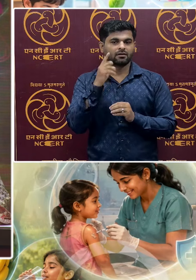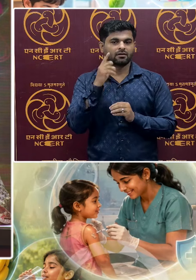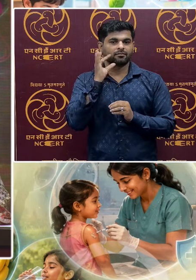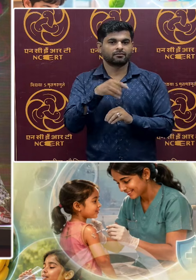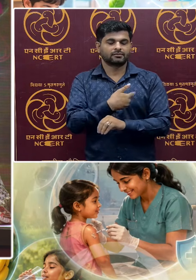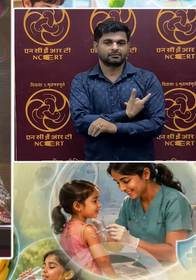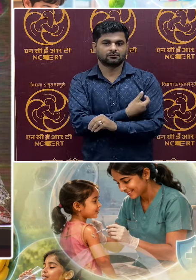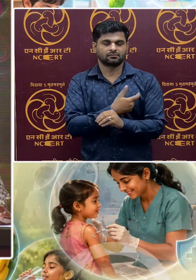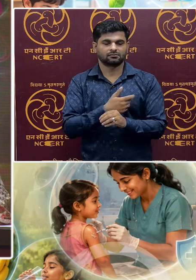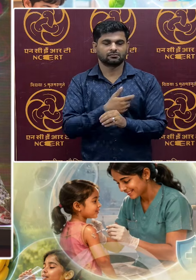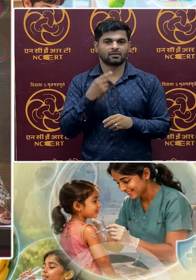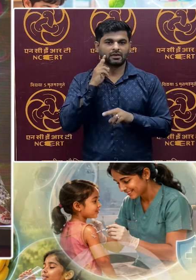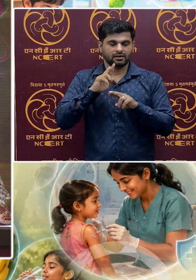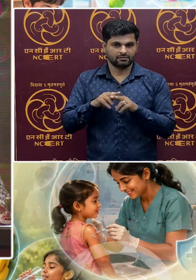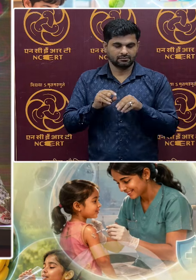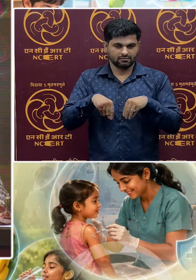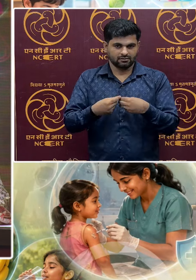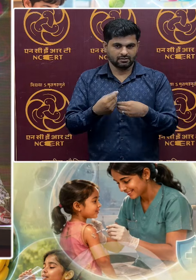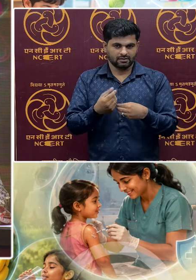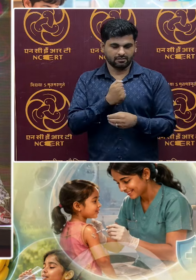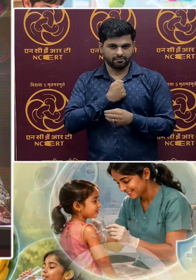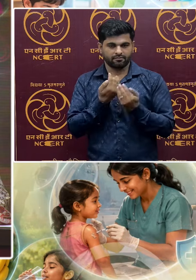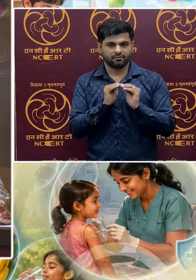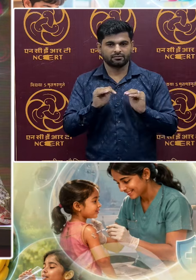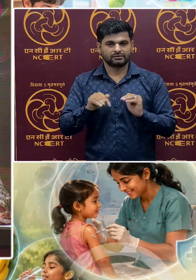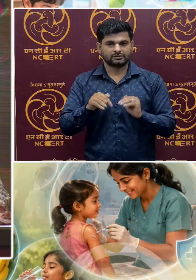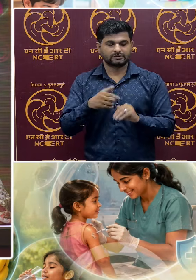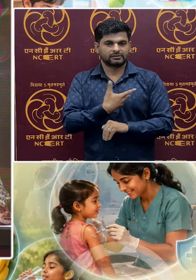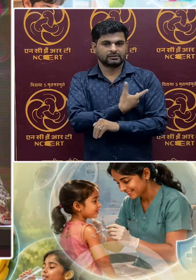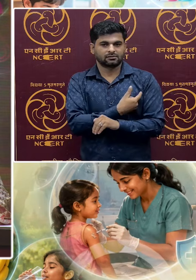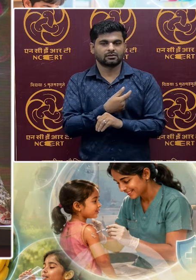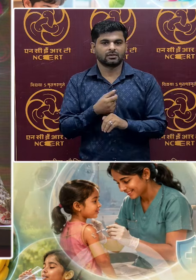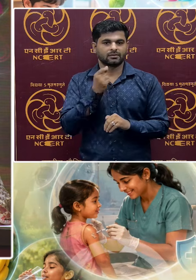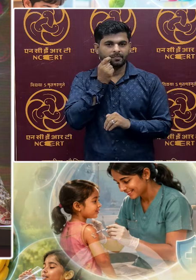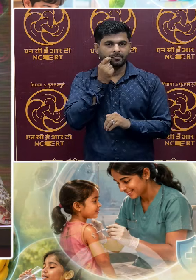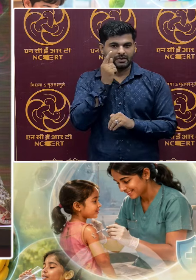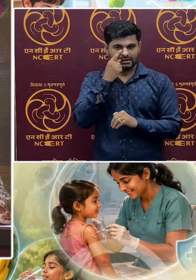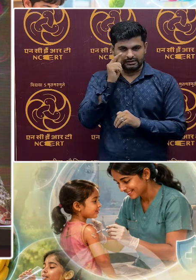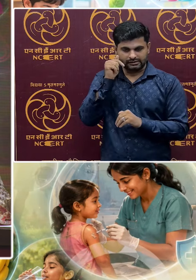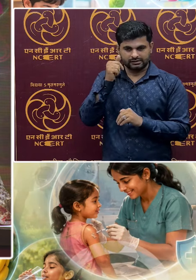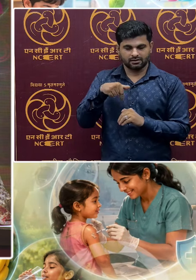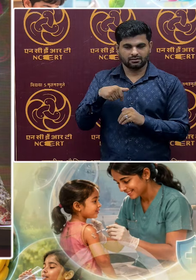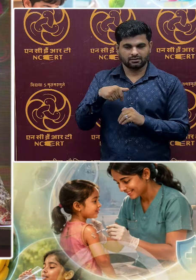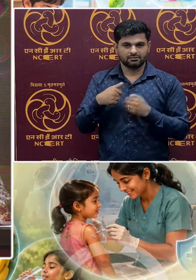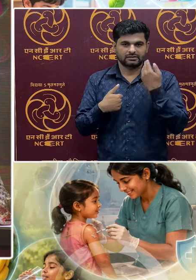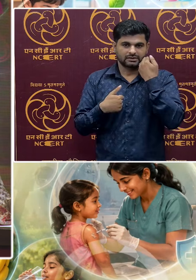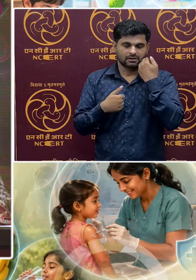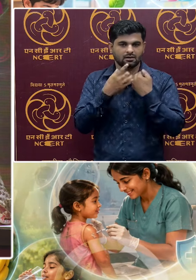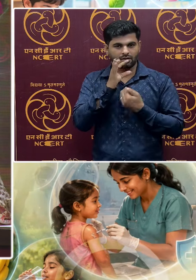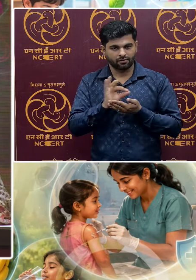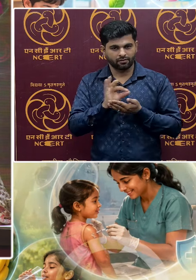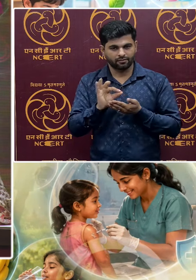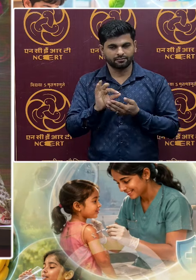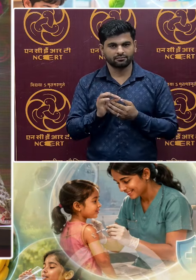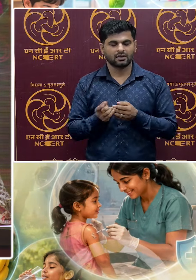that if I'll get my child vaccinated, then he or she will get sick. Is it true? Does